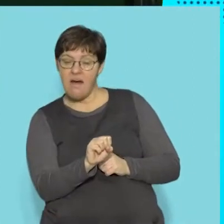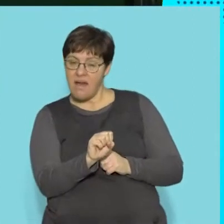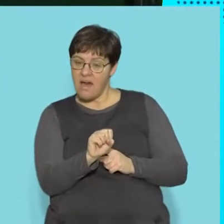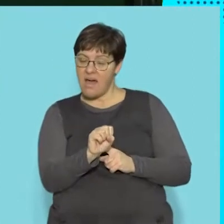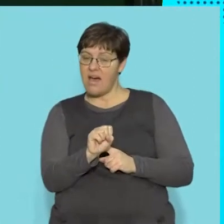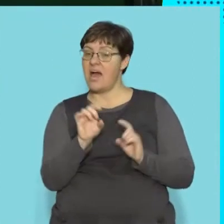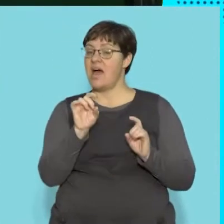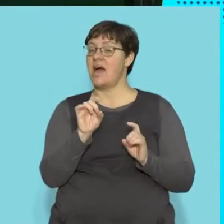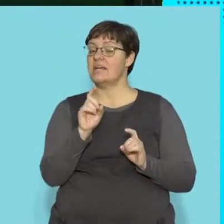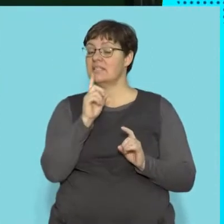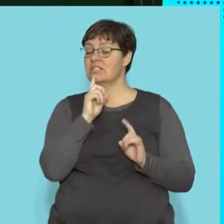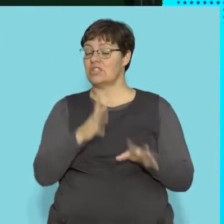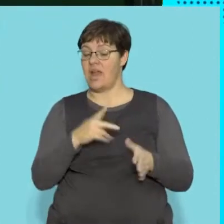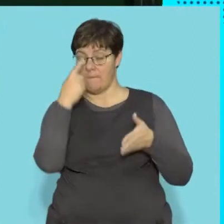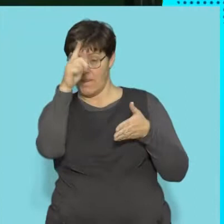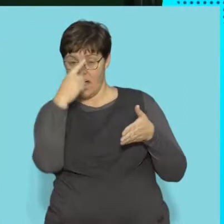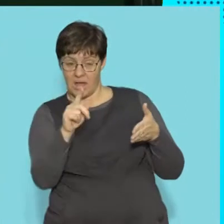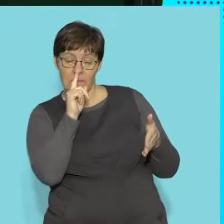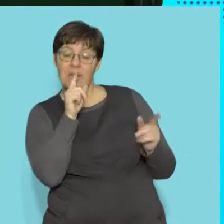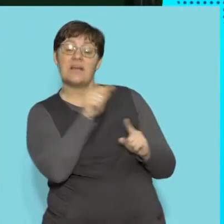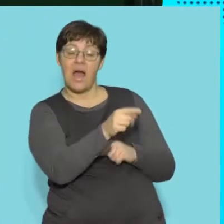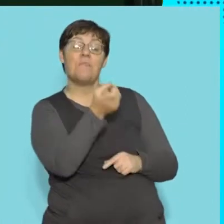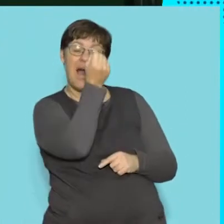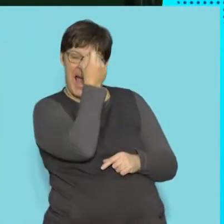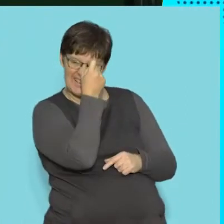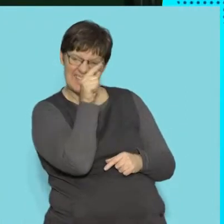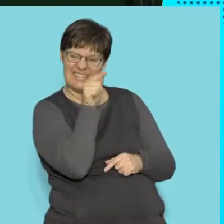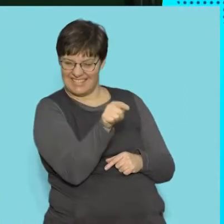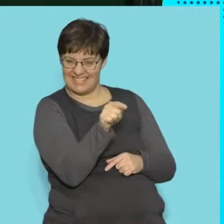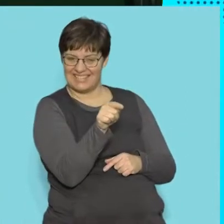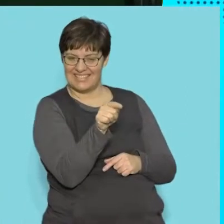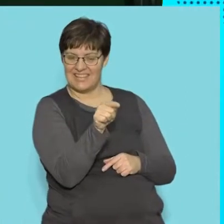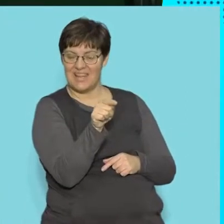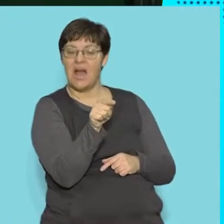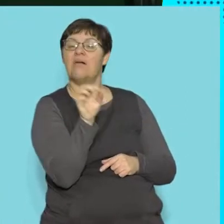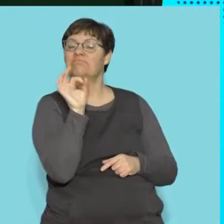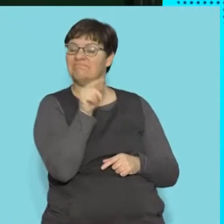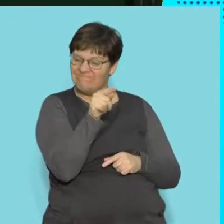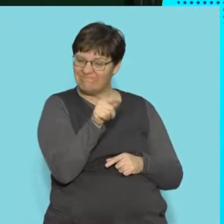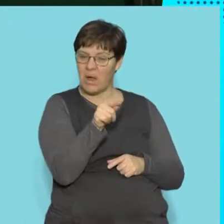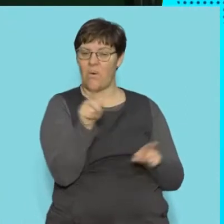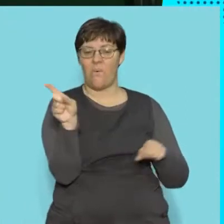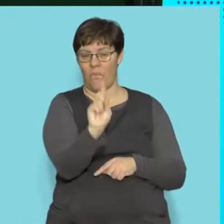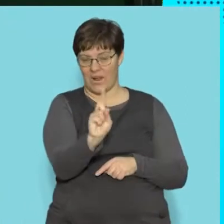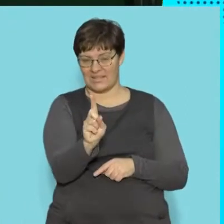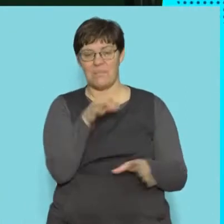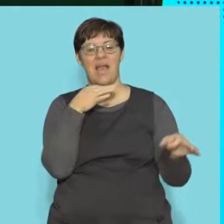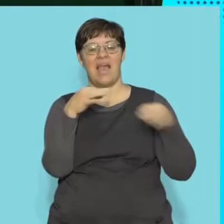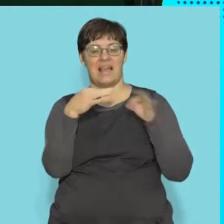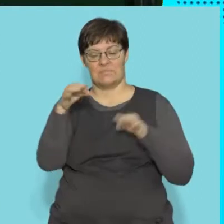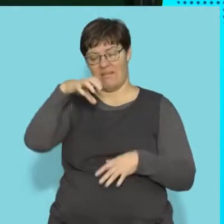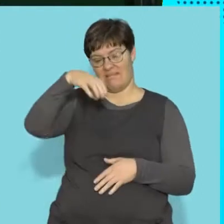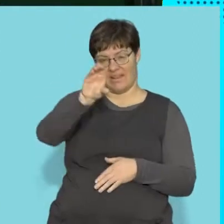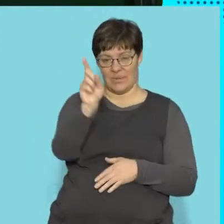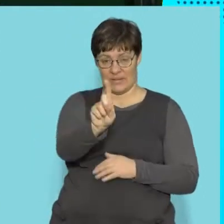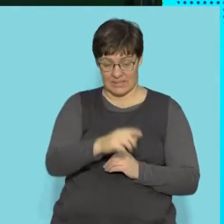examiner or your teacher who's marking your test that you know precisely what it is you're going to